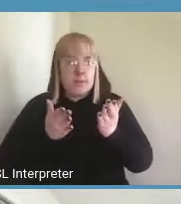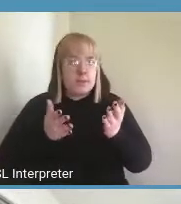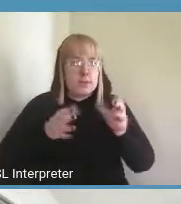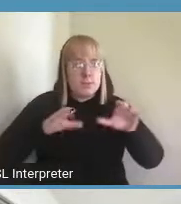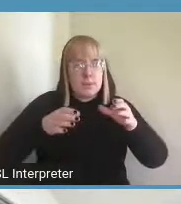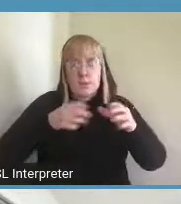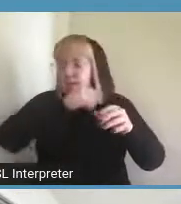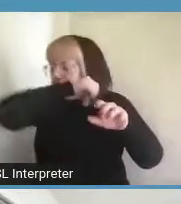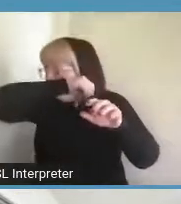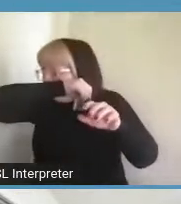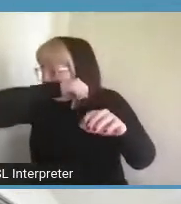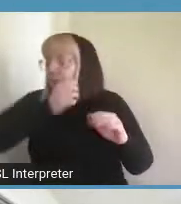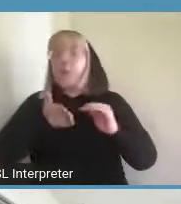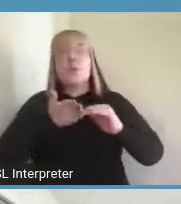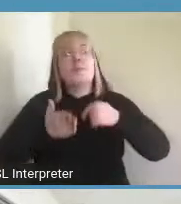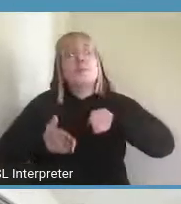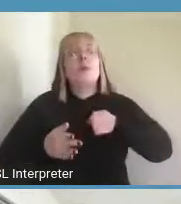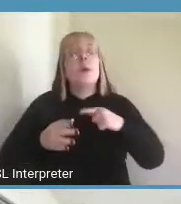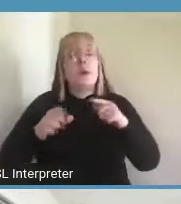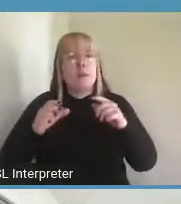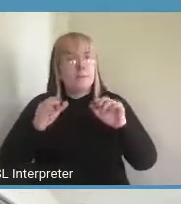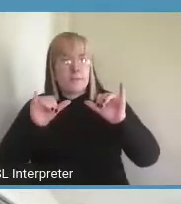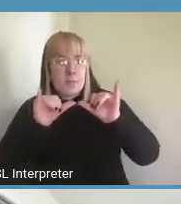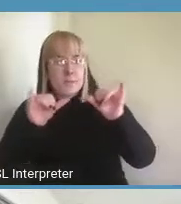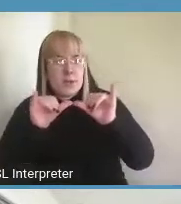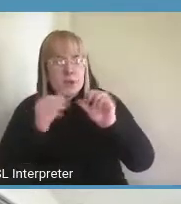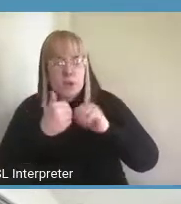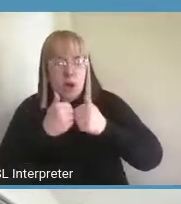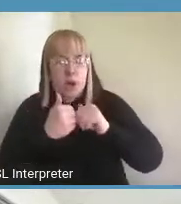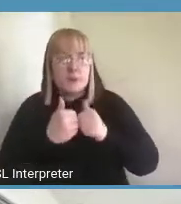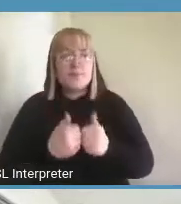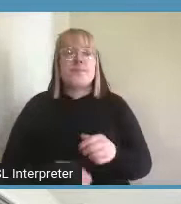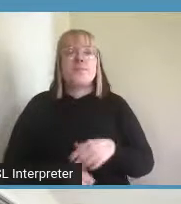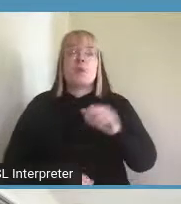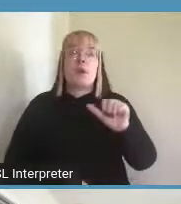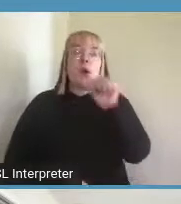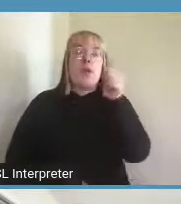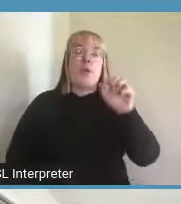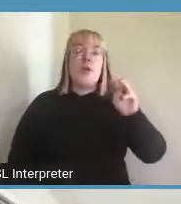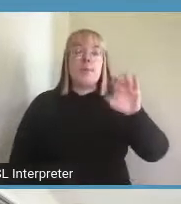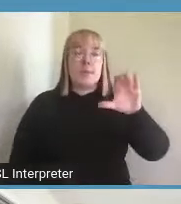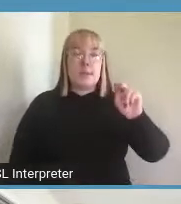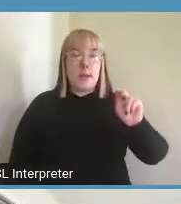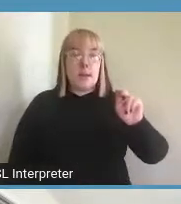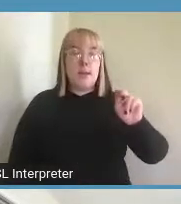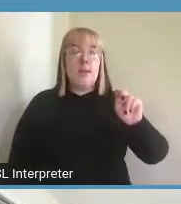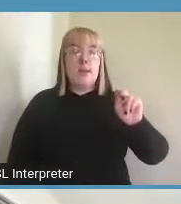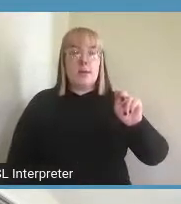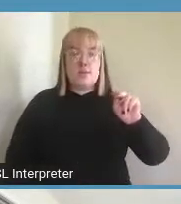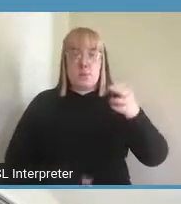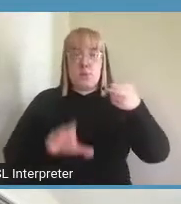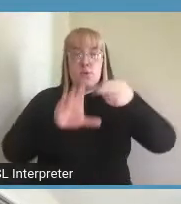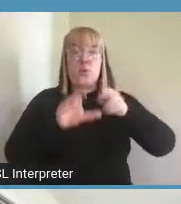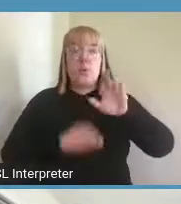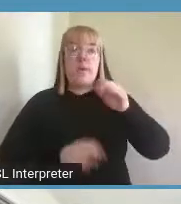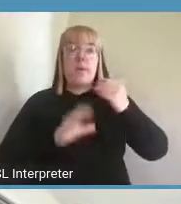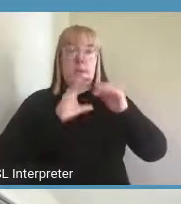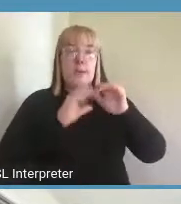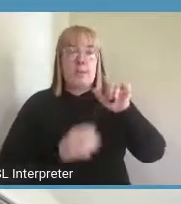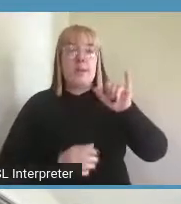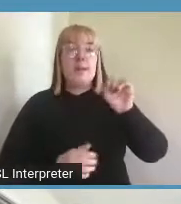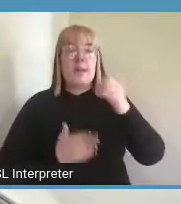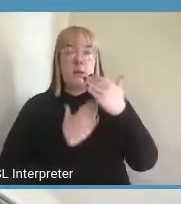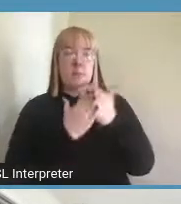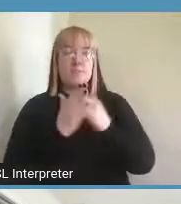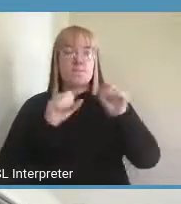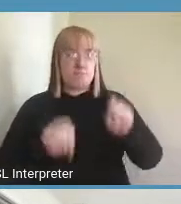type of community that's just fantastic at supporting each other is MCN. And you can join the MCN email list. Where